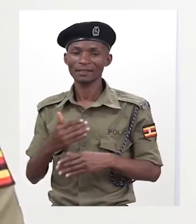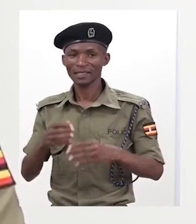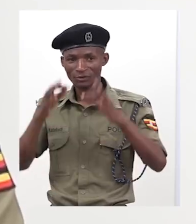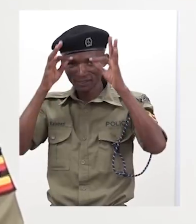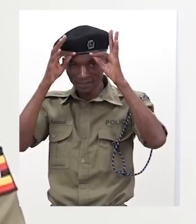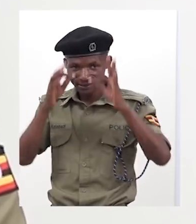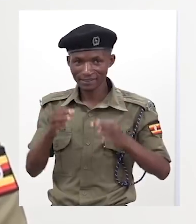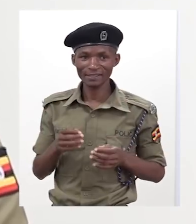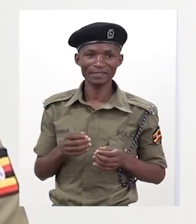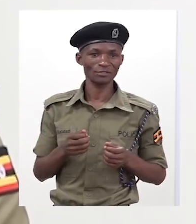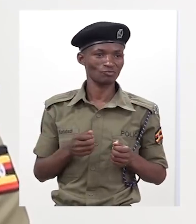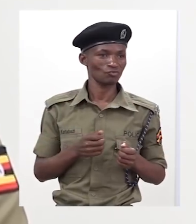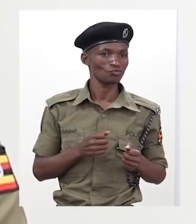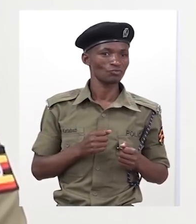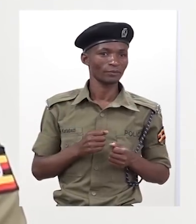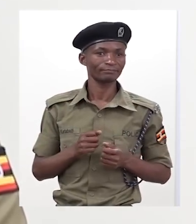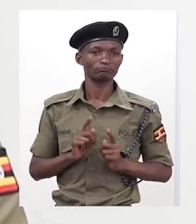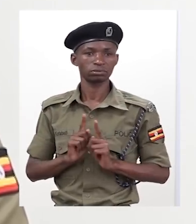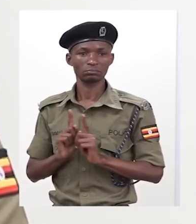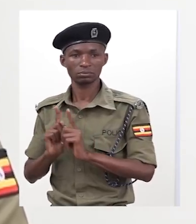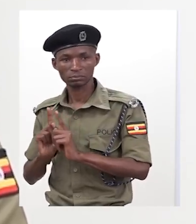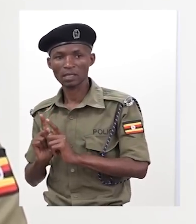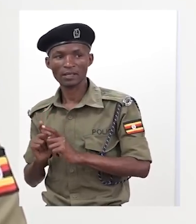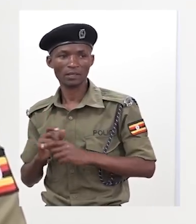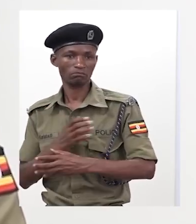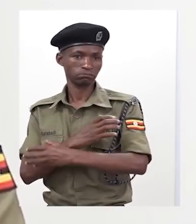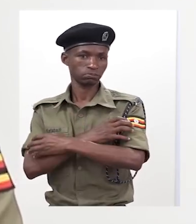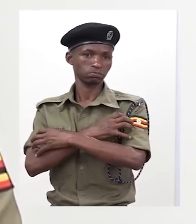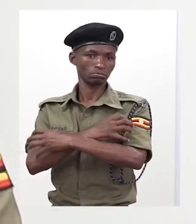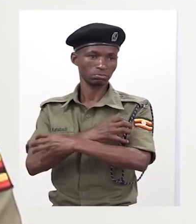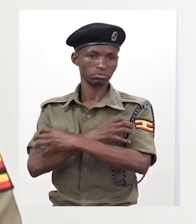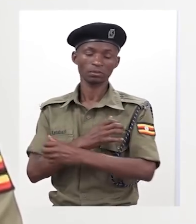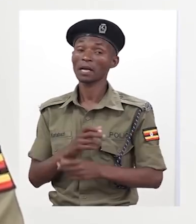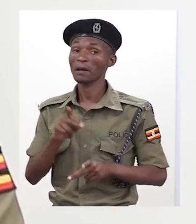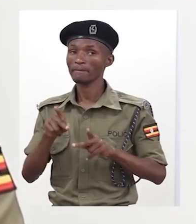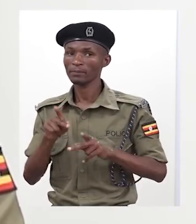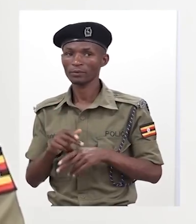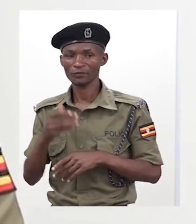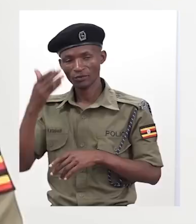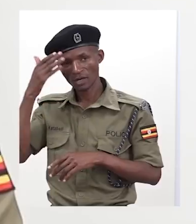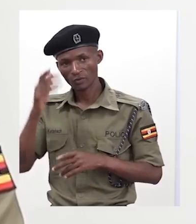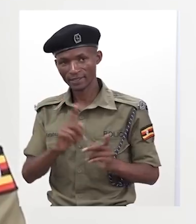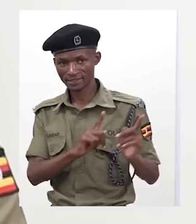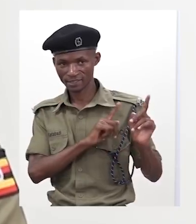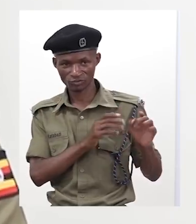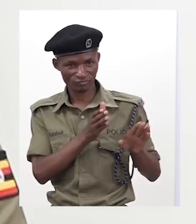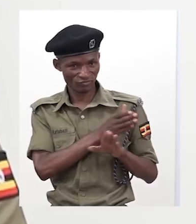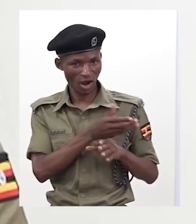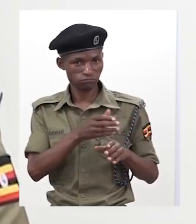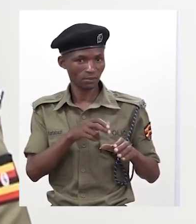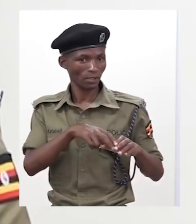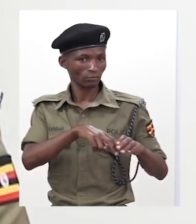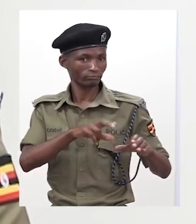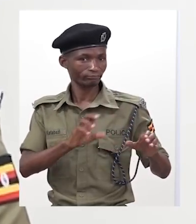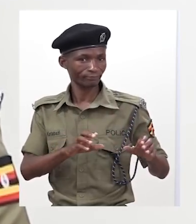with bouncers. You are aware that the security, the military guards that he has were withdrawn. So now he's